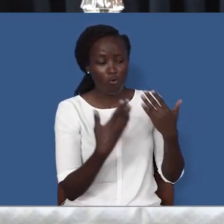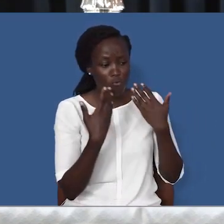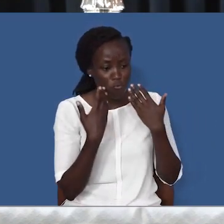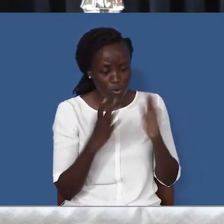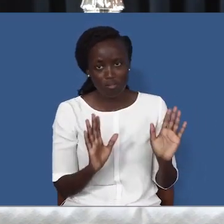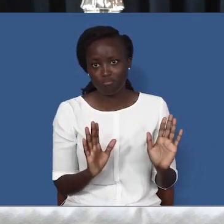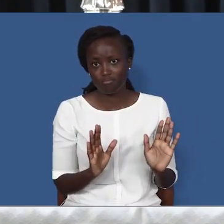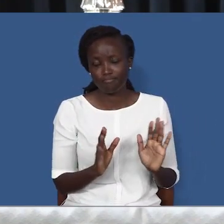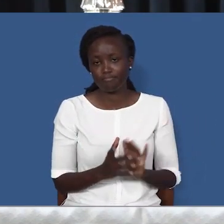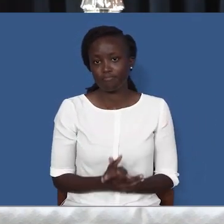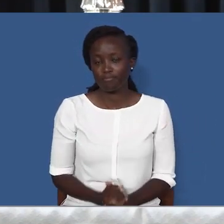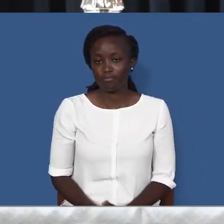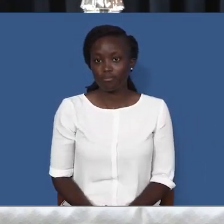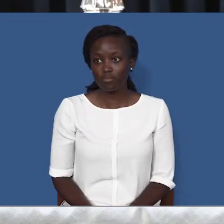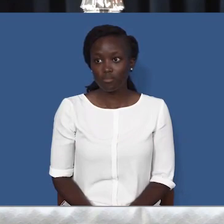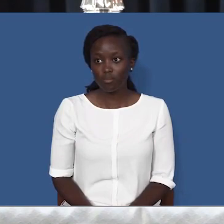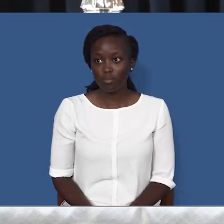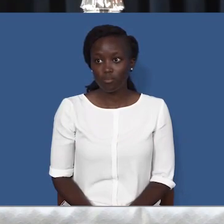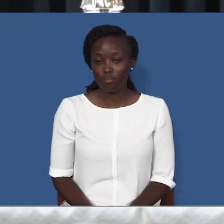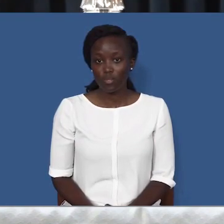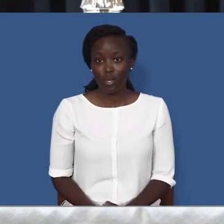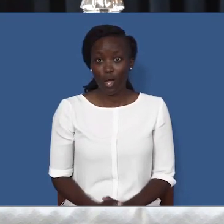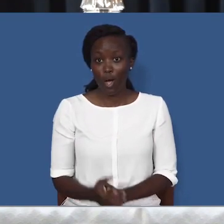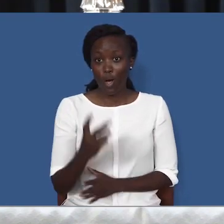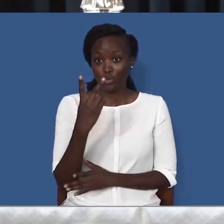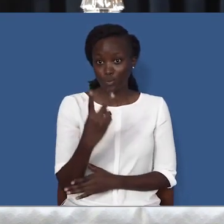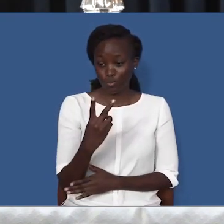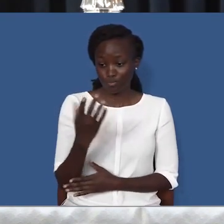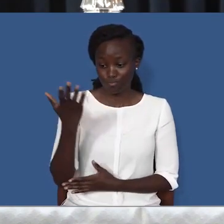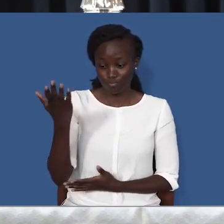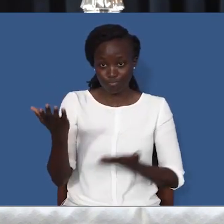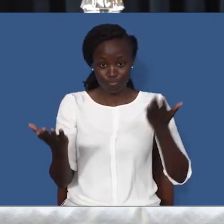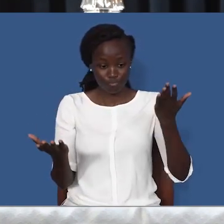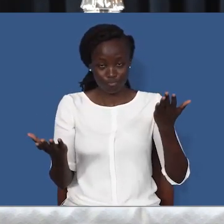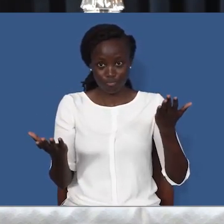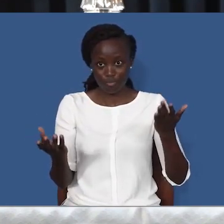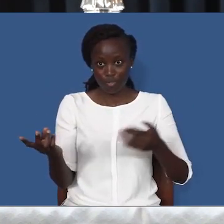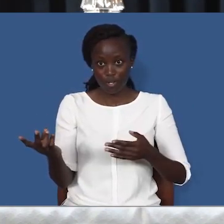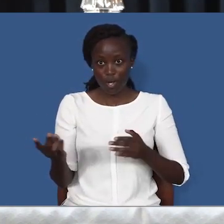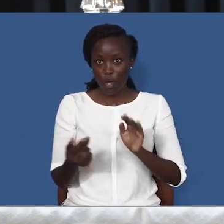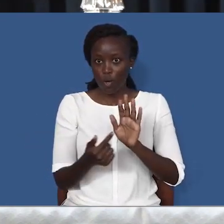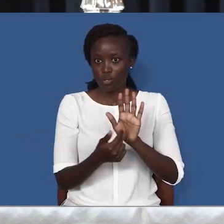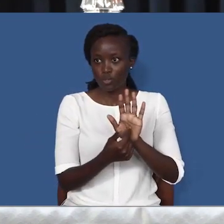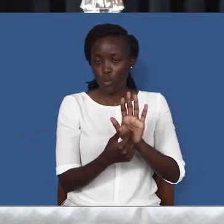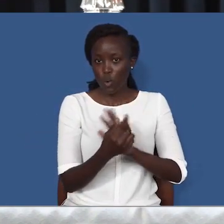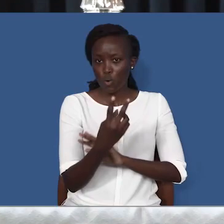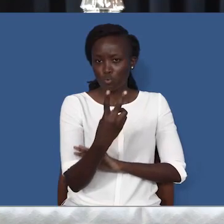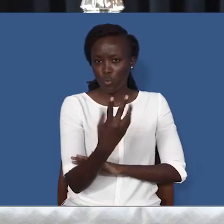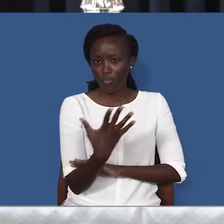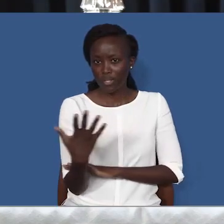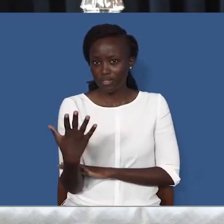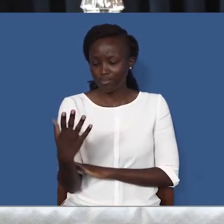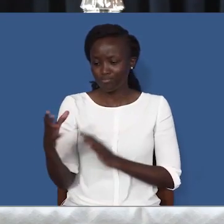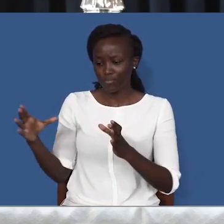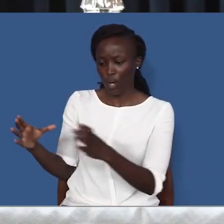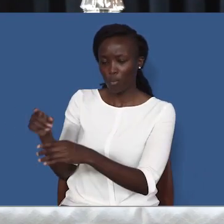completely. Now, these are very key descriptions of those that hear